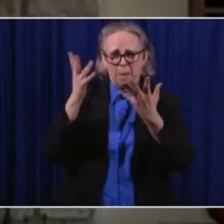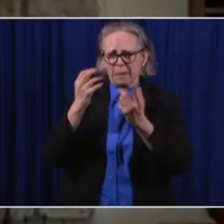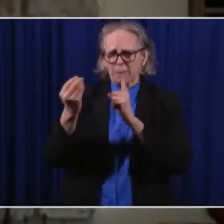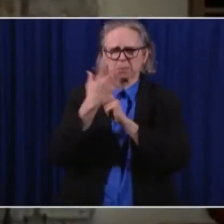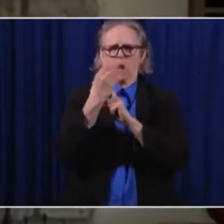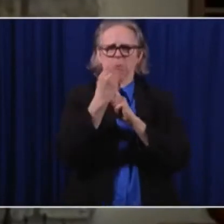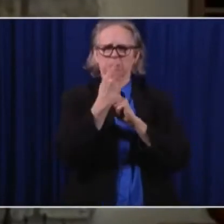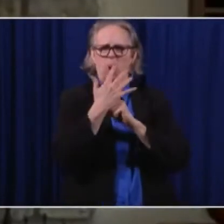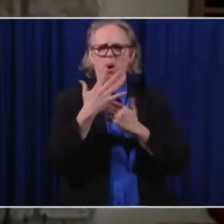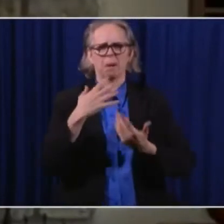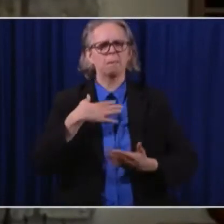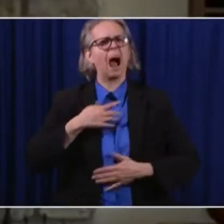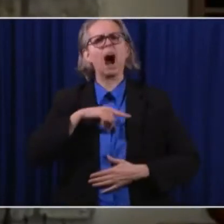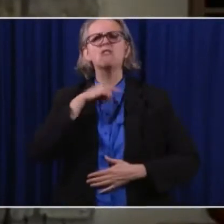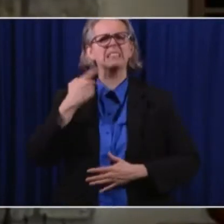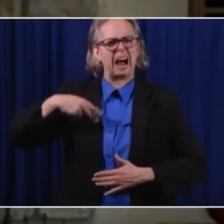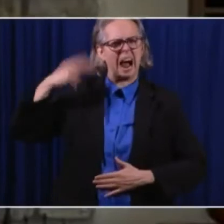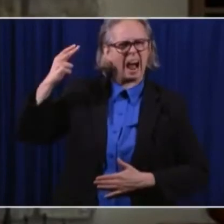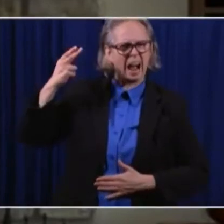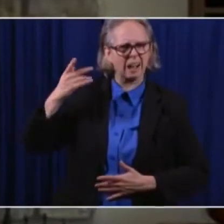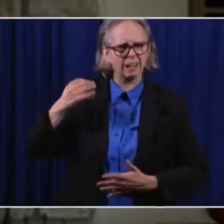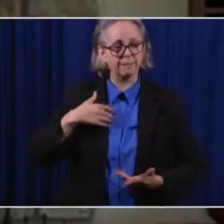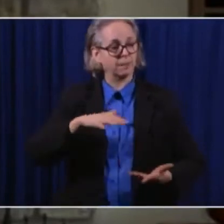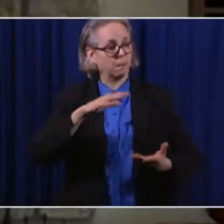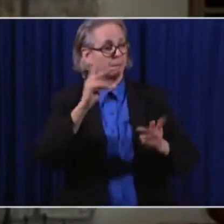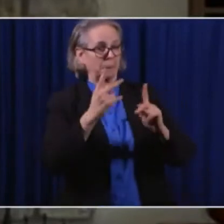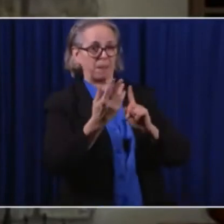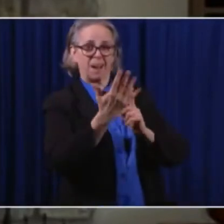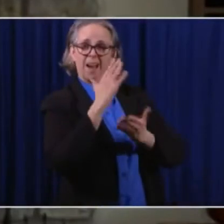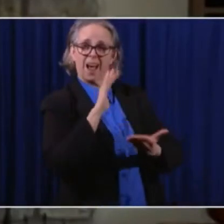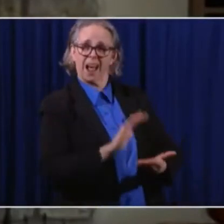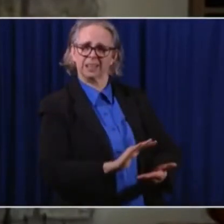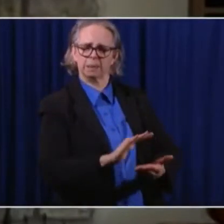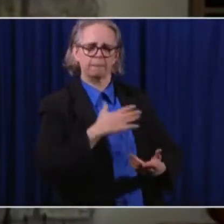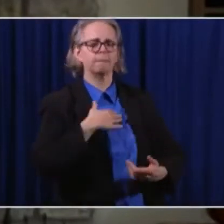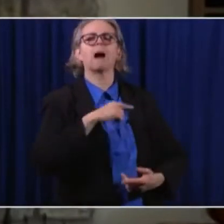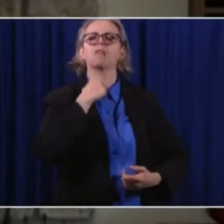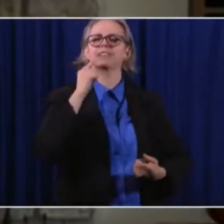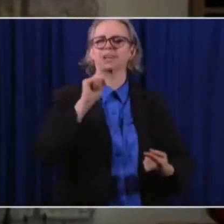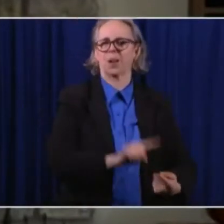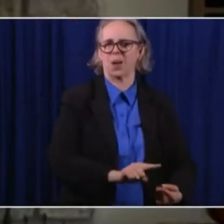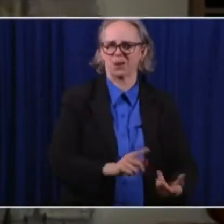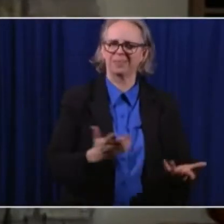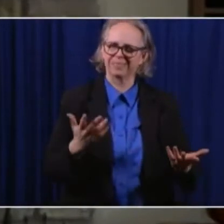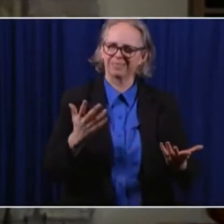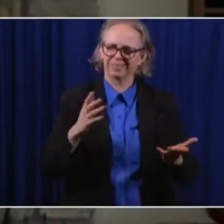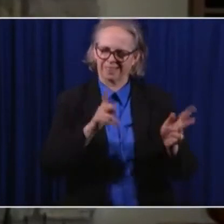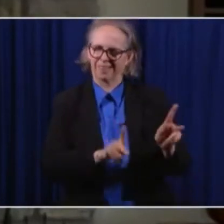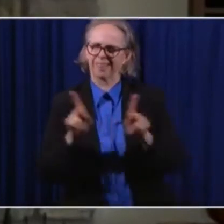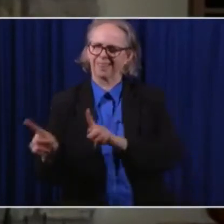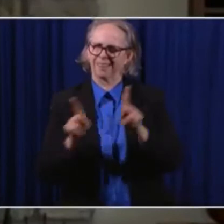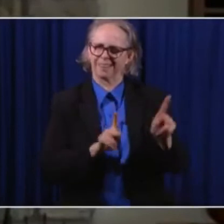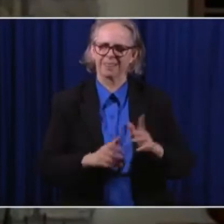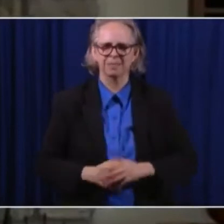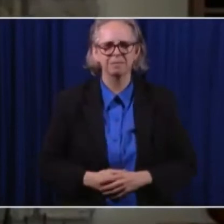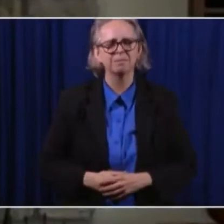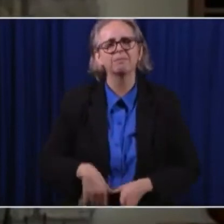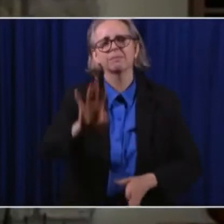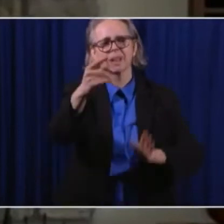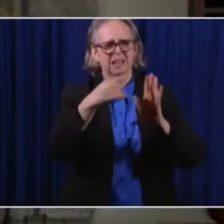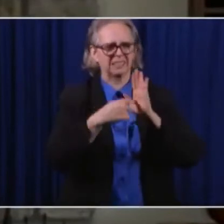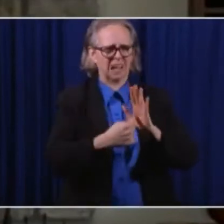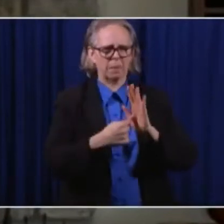some counties today, when you look at the number of cases that they have, and you look at it and you say it's 1 out of